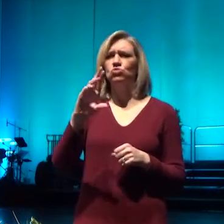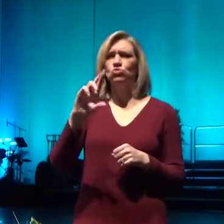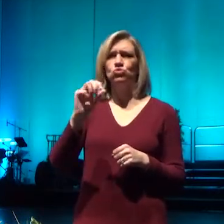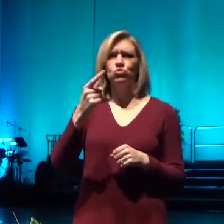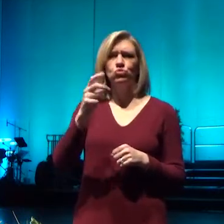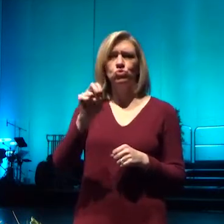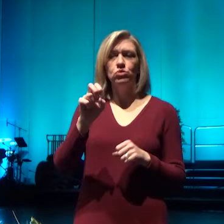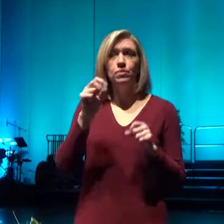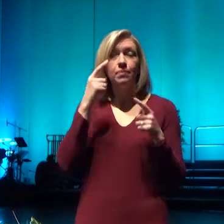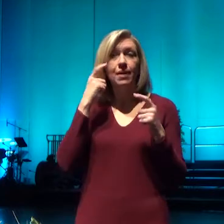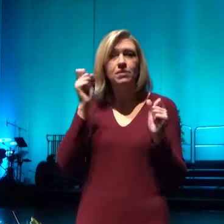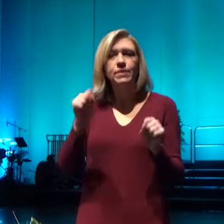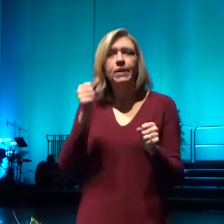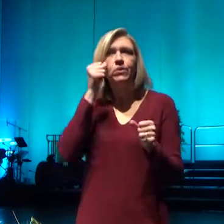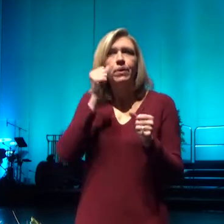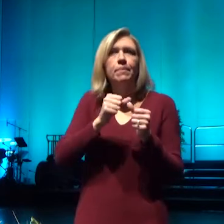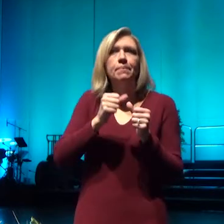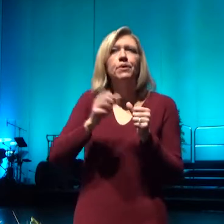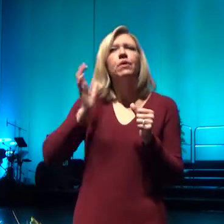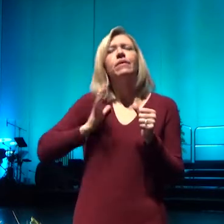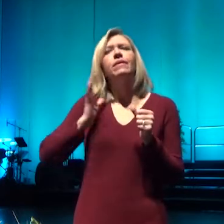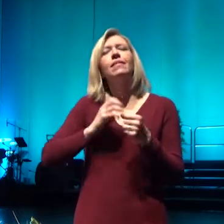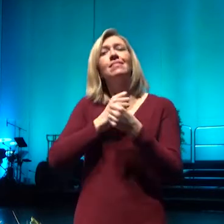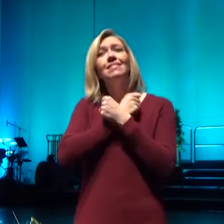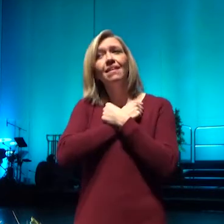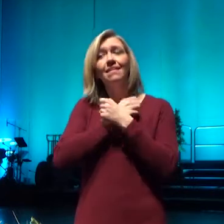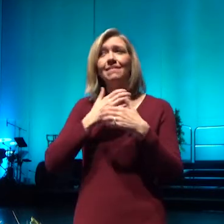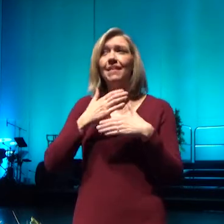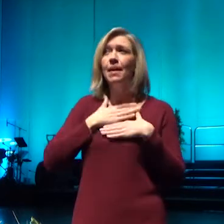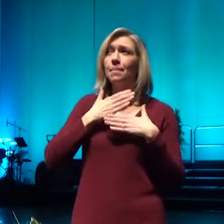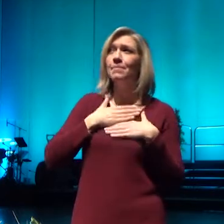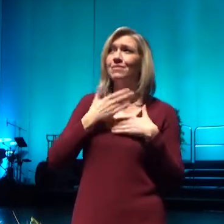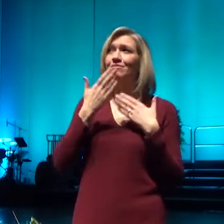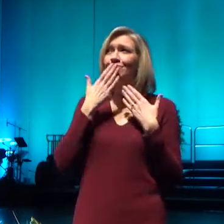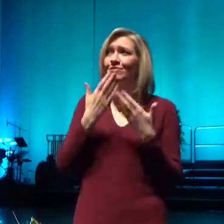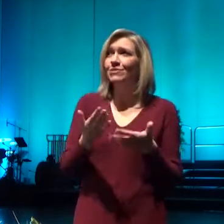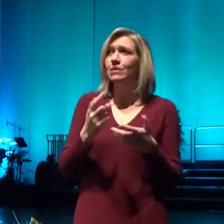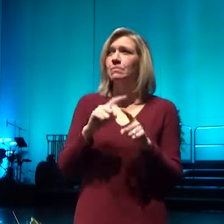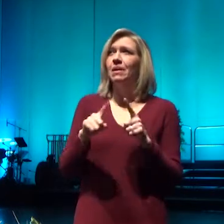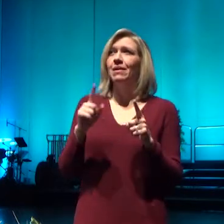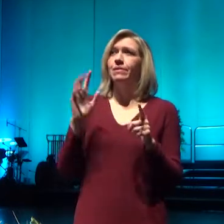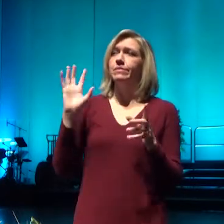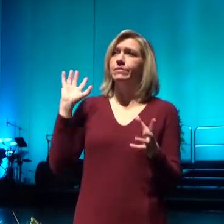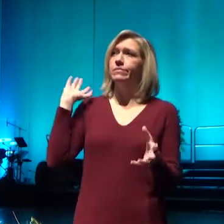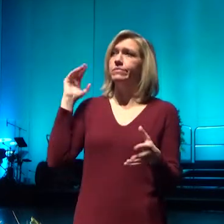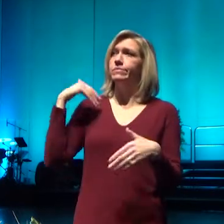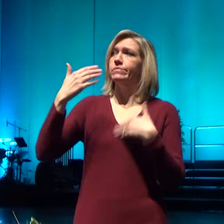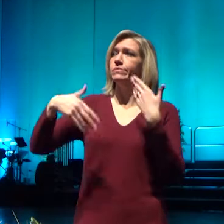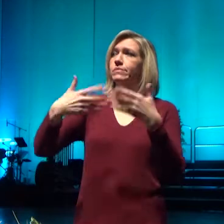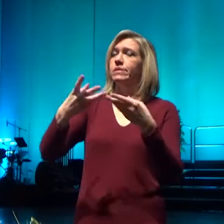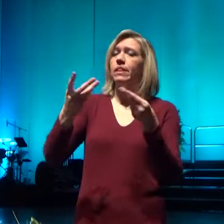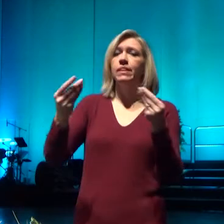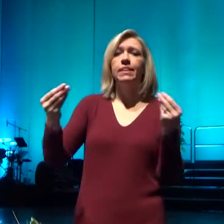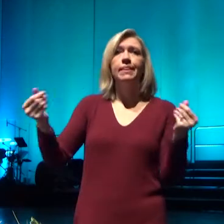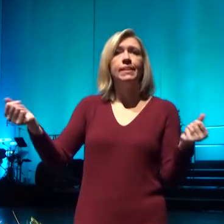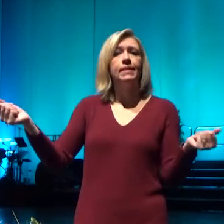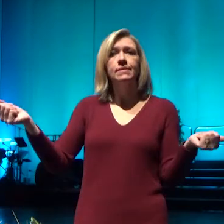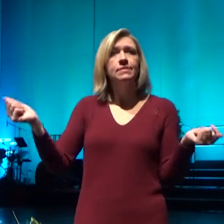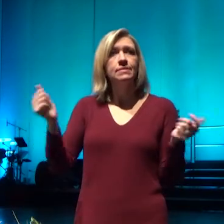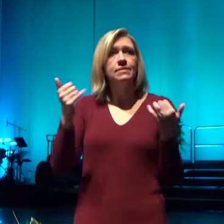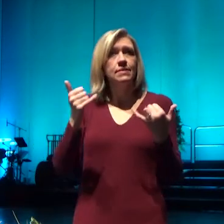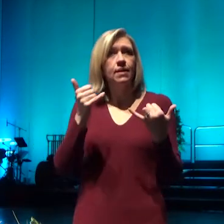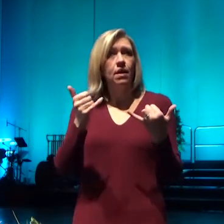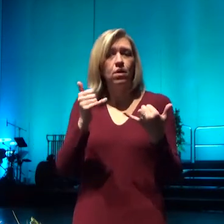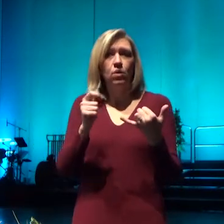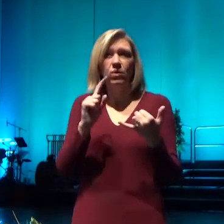remember a time when we embodied love and happiness and well-being, but maybe slowly allowed it to chip away to where